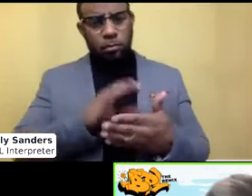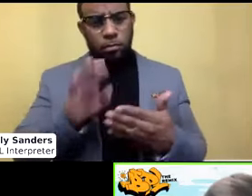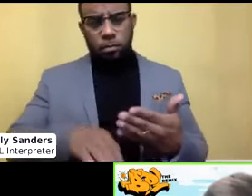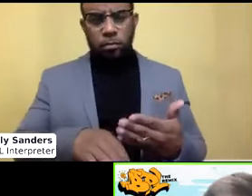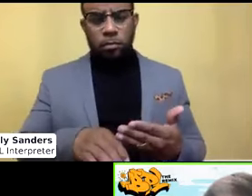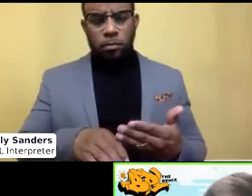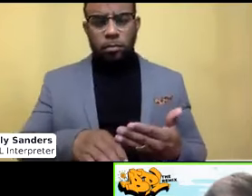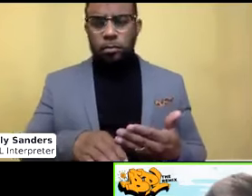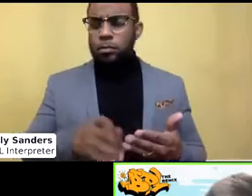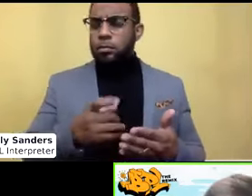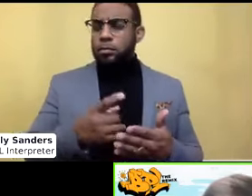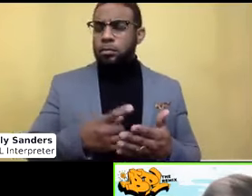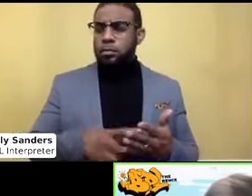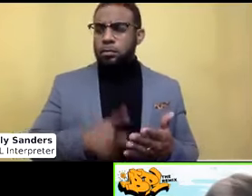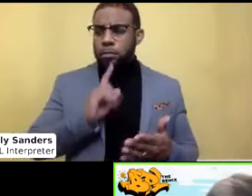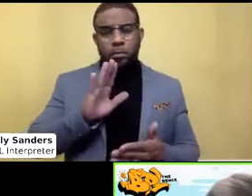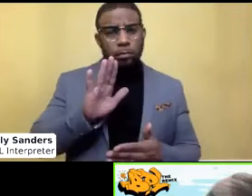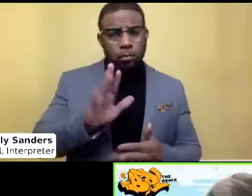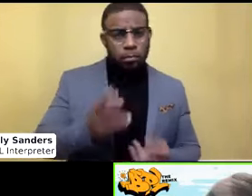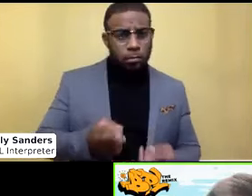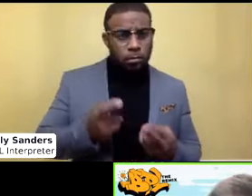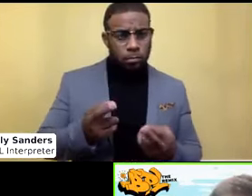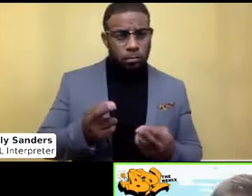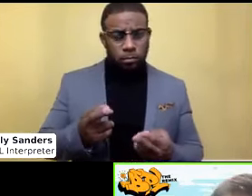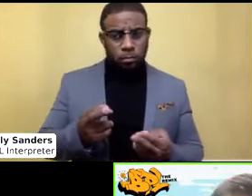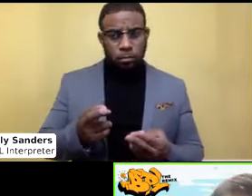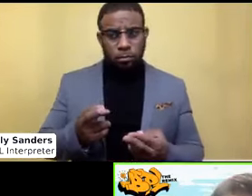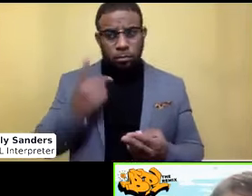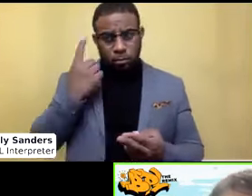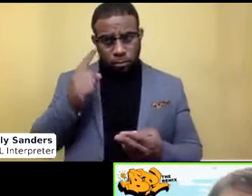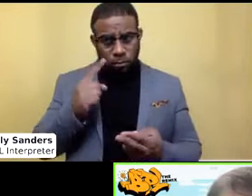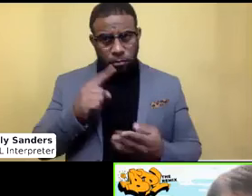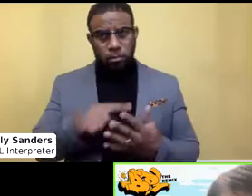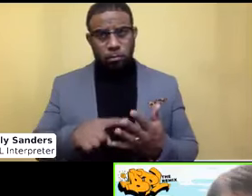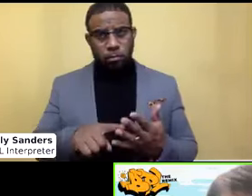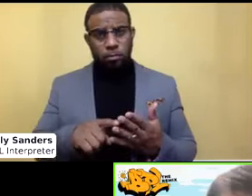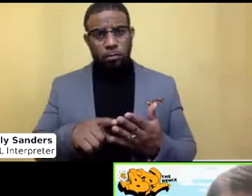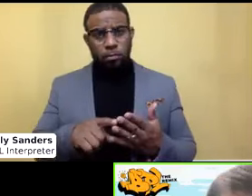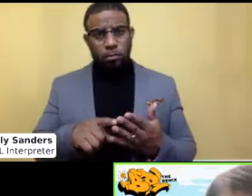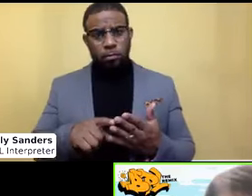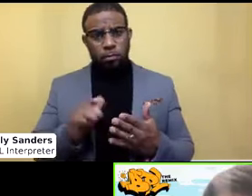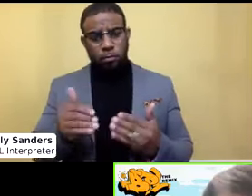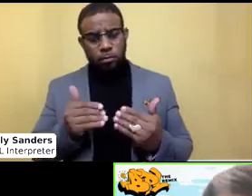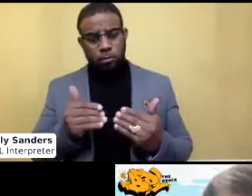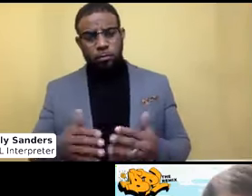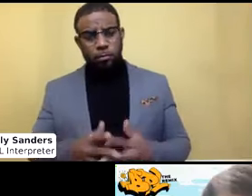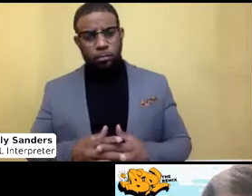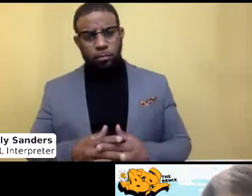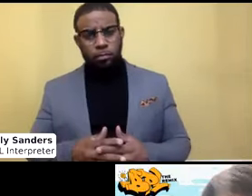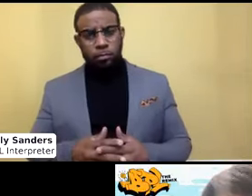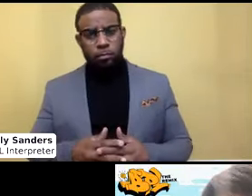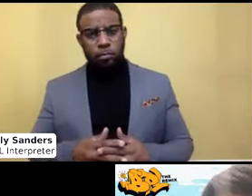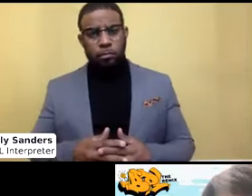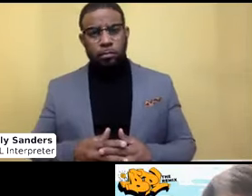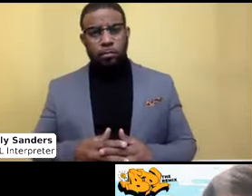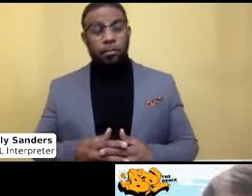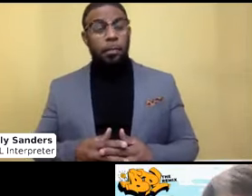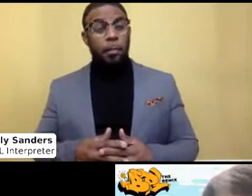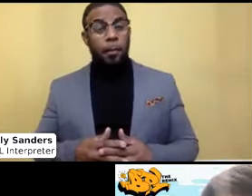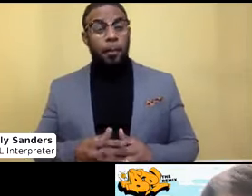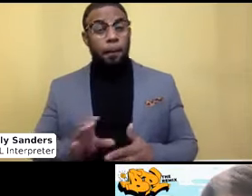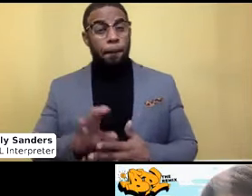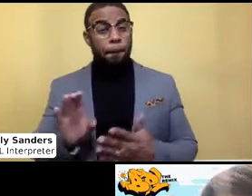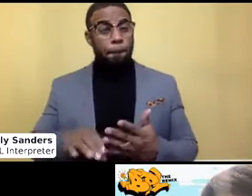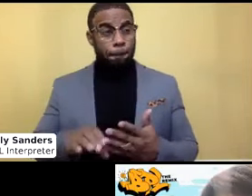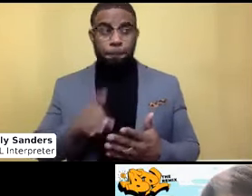consequences? What is your recommendation for the way forward? So the